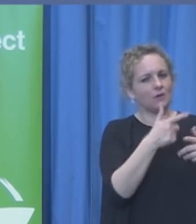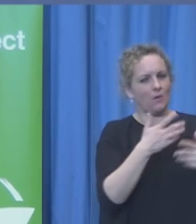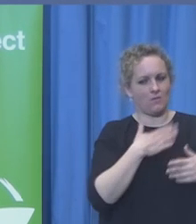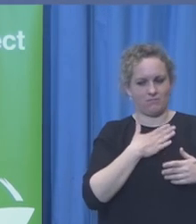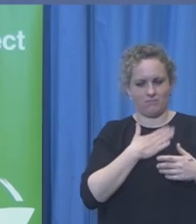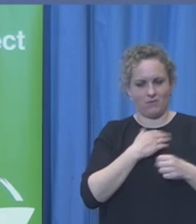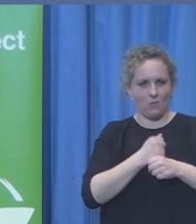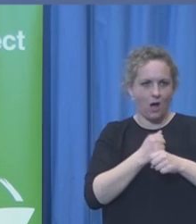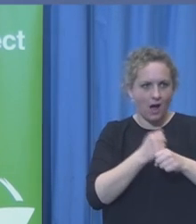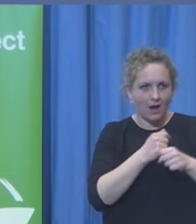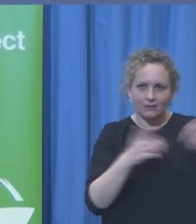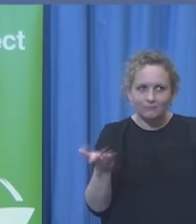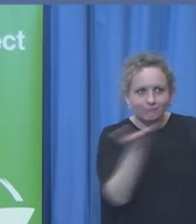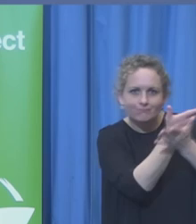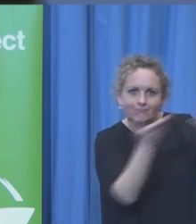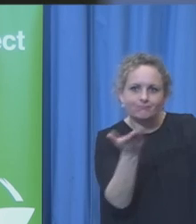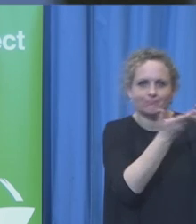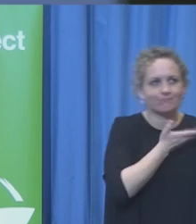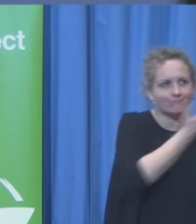Thank you. Thank you so much.